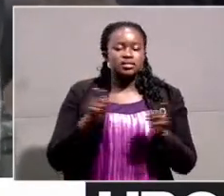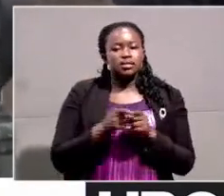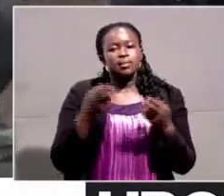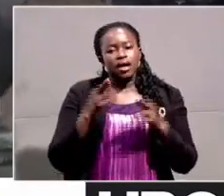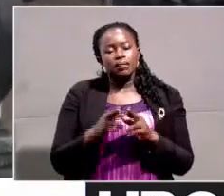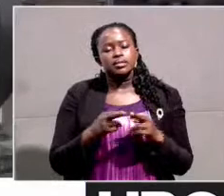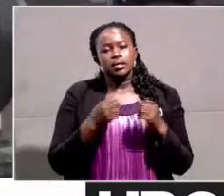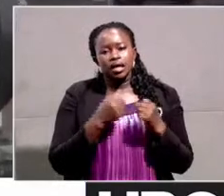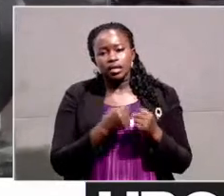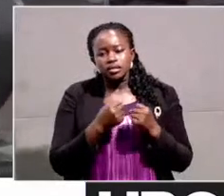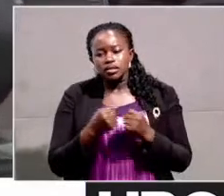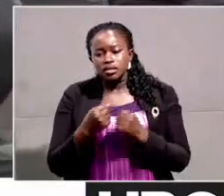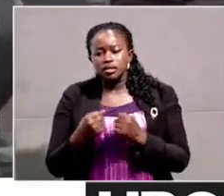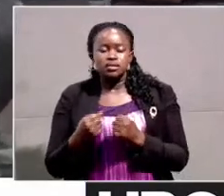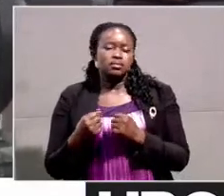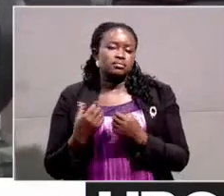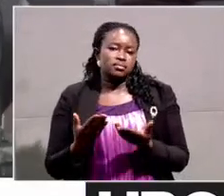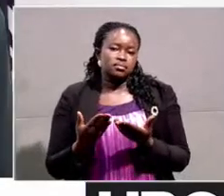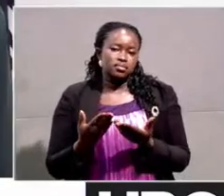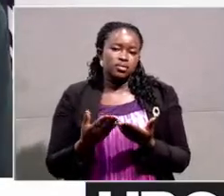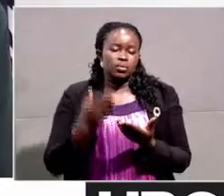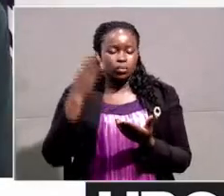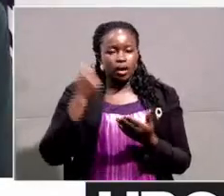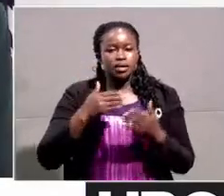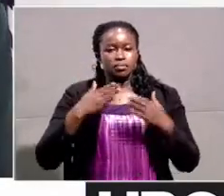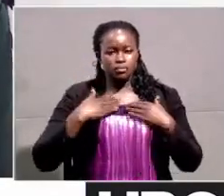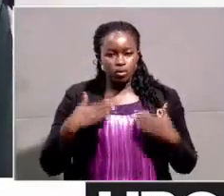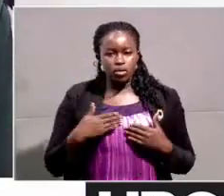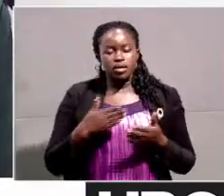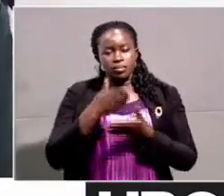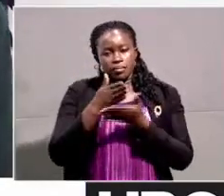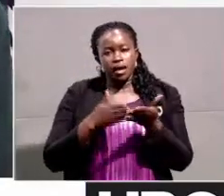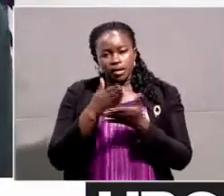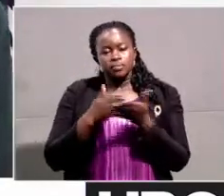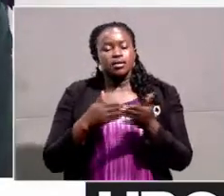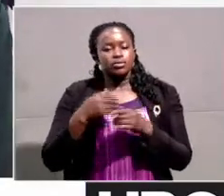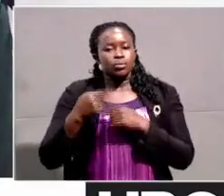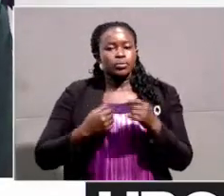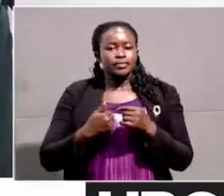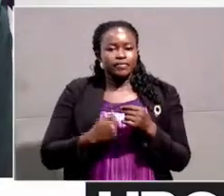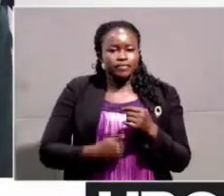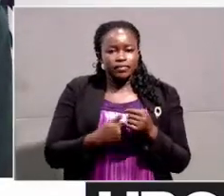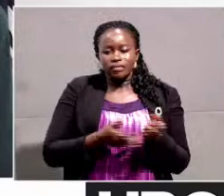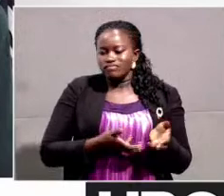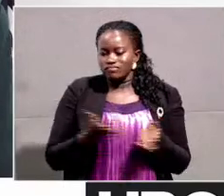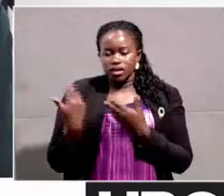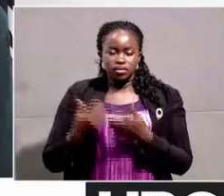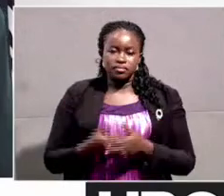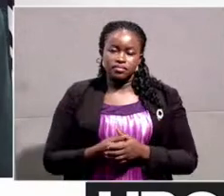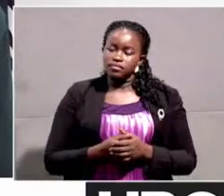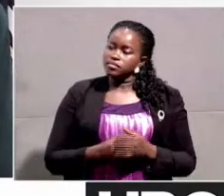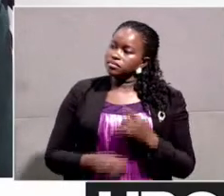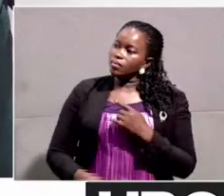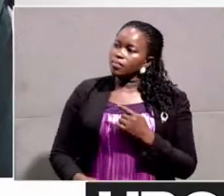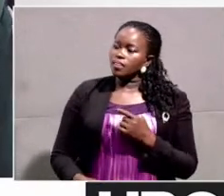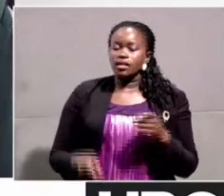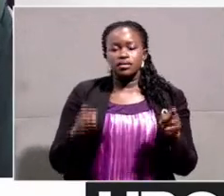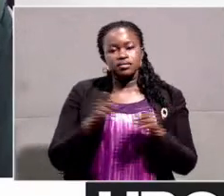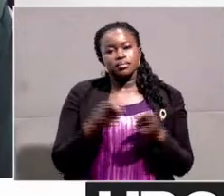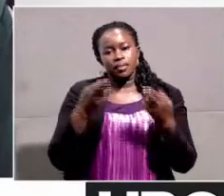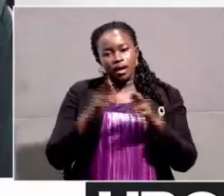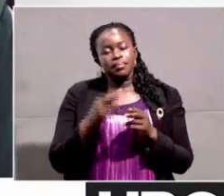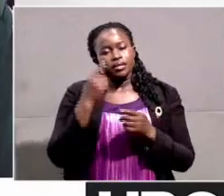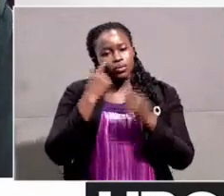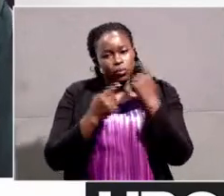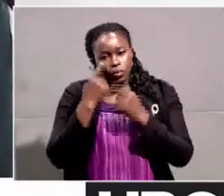escalating challenges of bodies organ trade. This, of course, as a result of a lot of cries we have